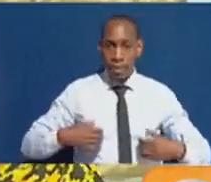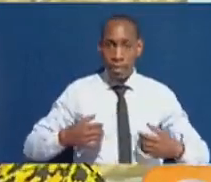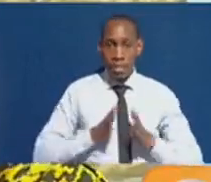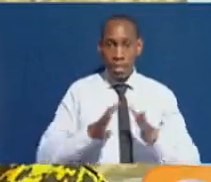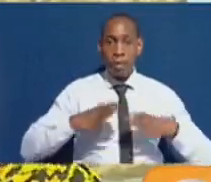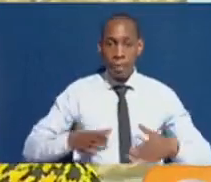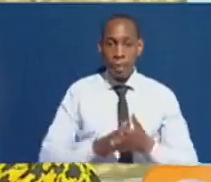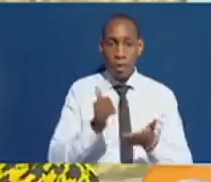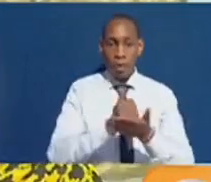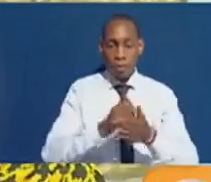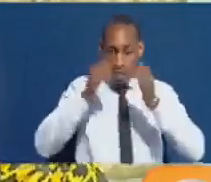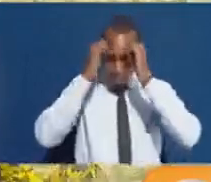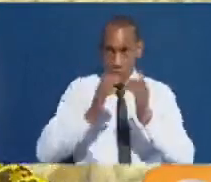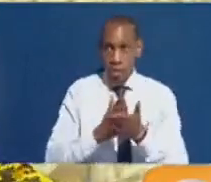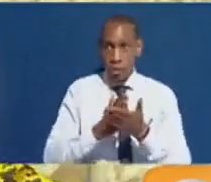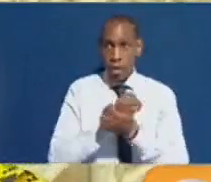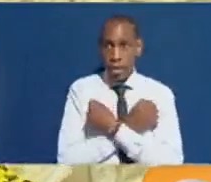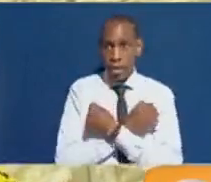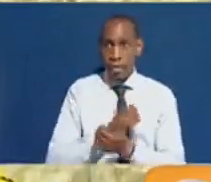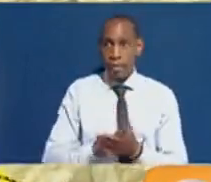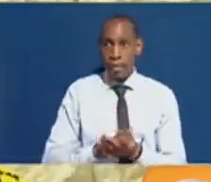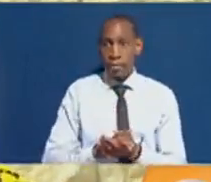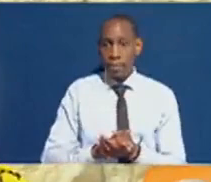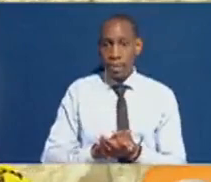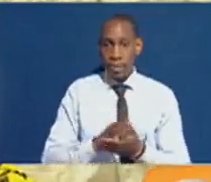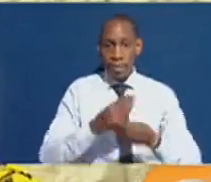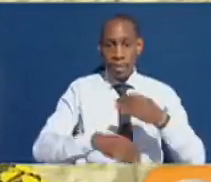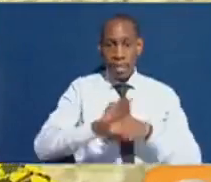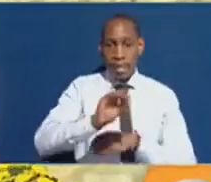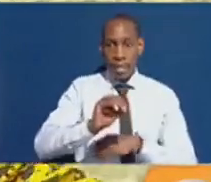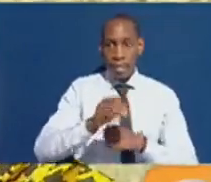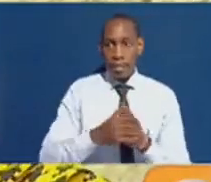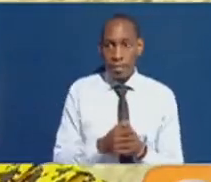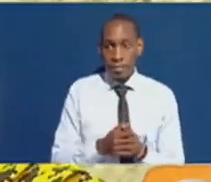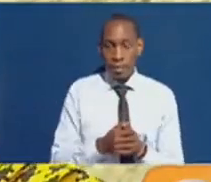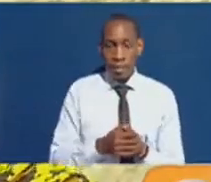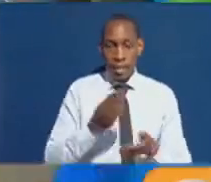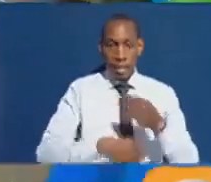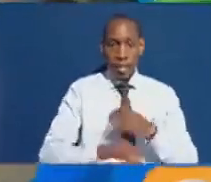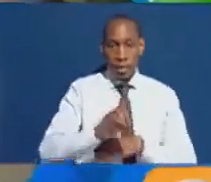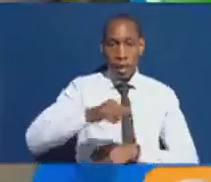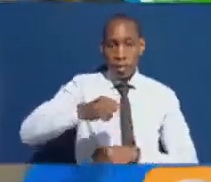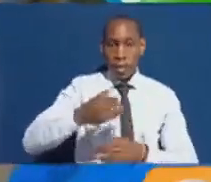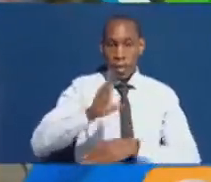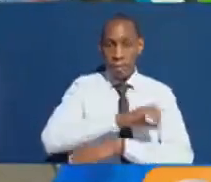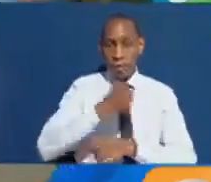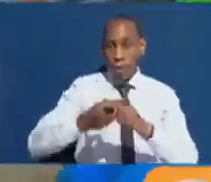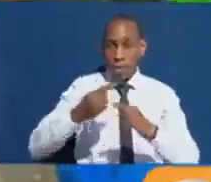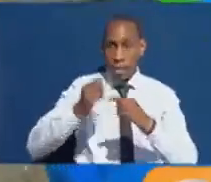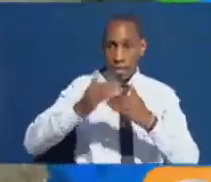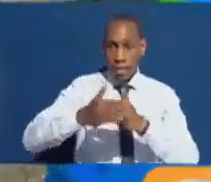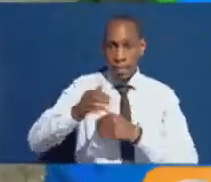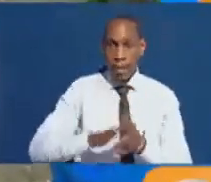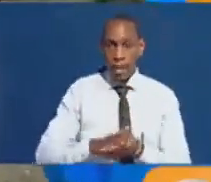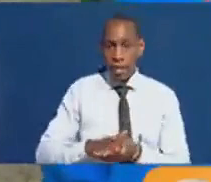office and students really love it. The worst month I've made 30, which is like selling one per day, one piece per day. In a few years,